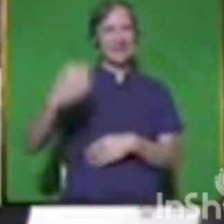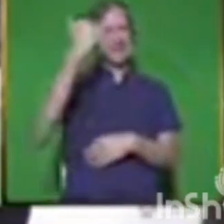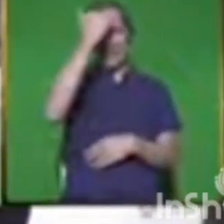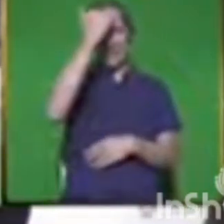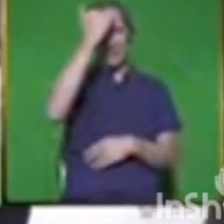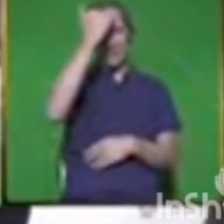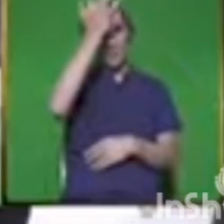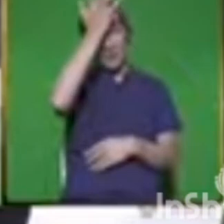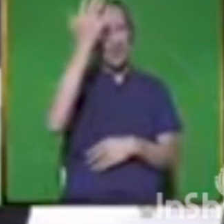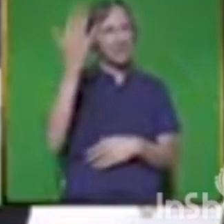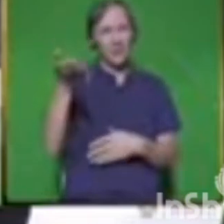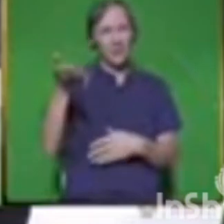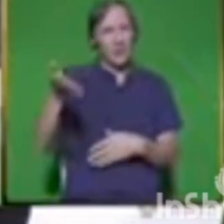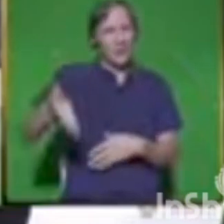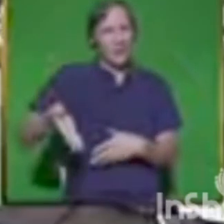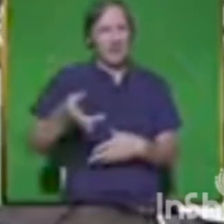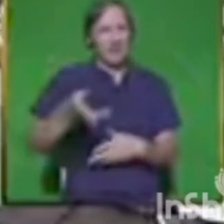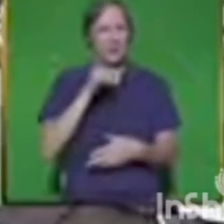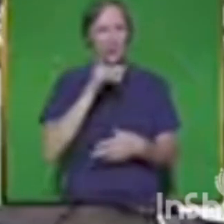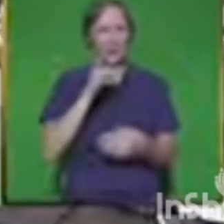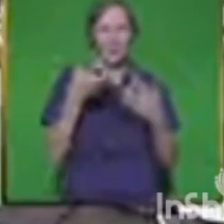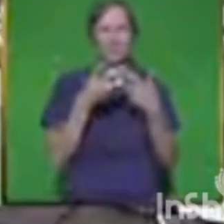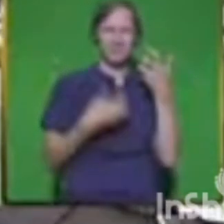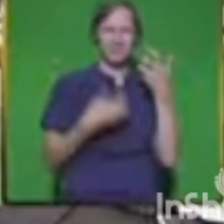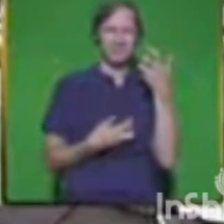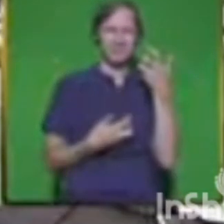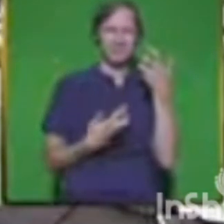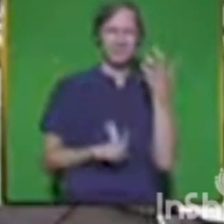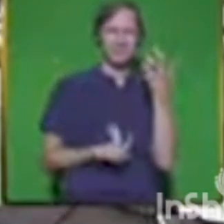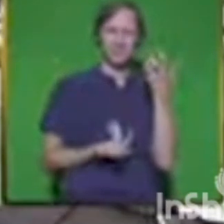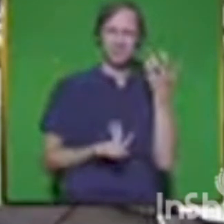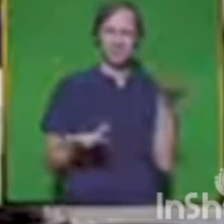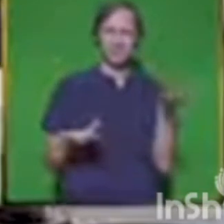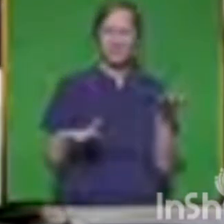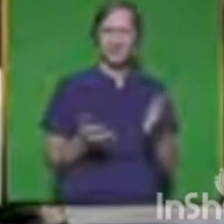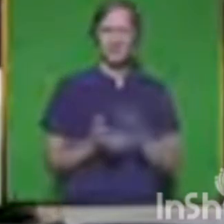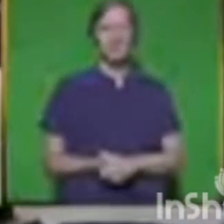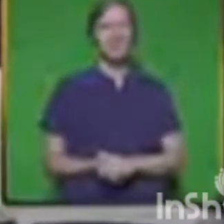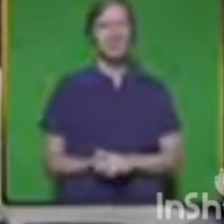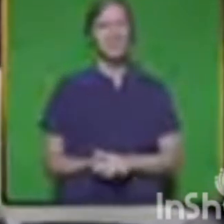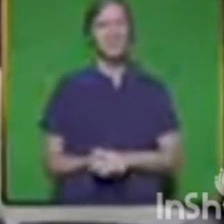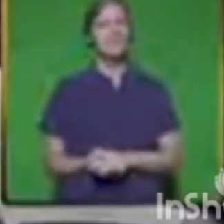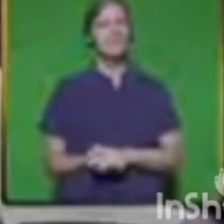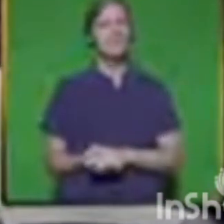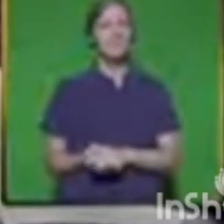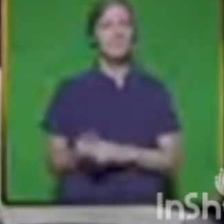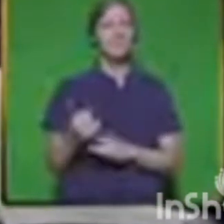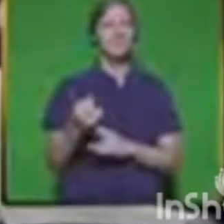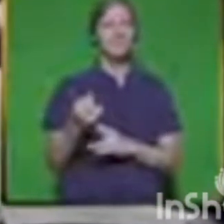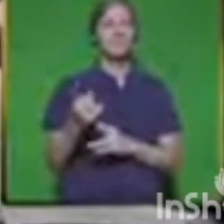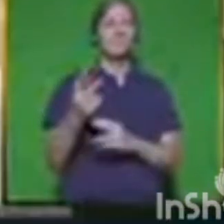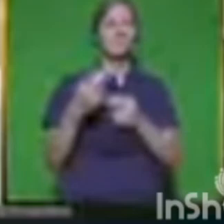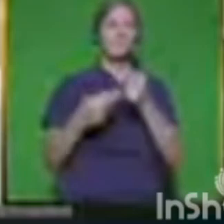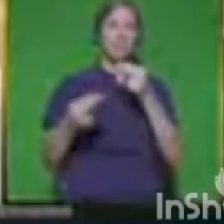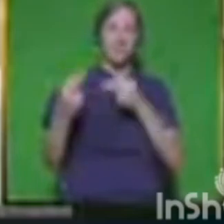irrelevant. What he's talking about is irrelevant. Thank you. Honourable Minister, please